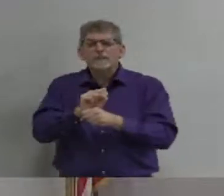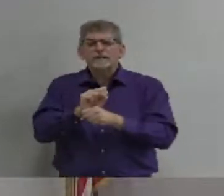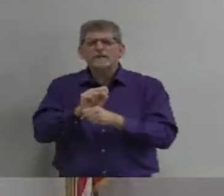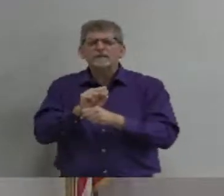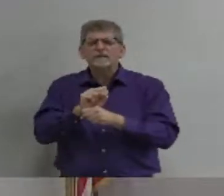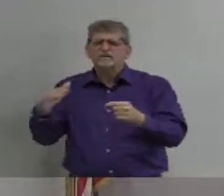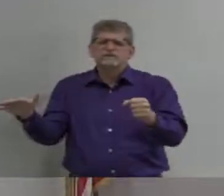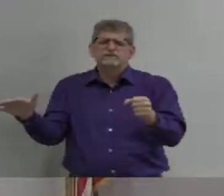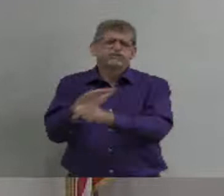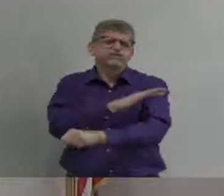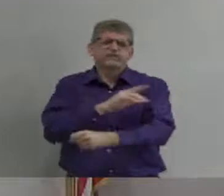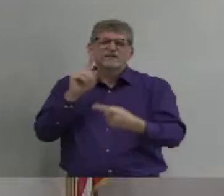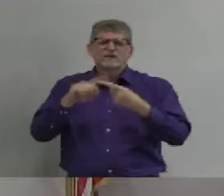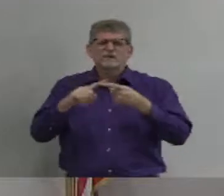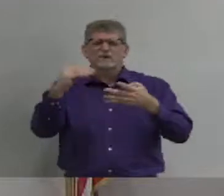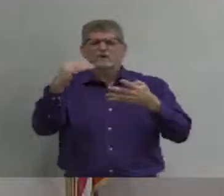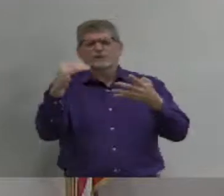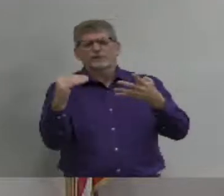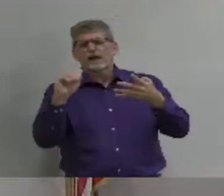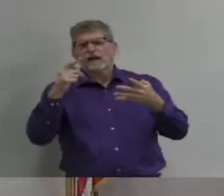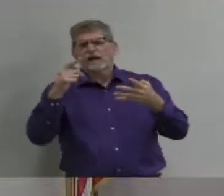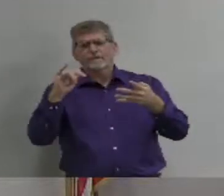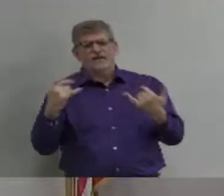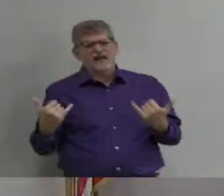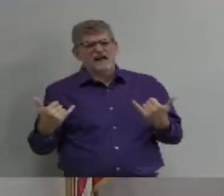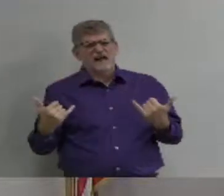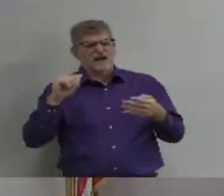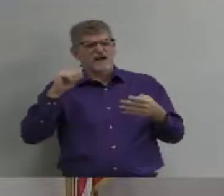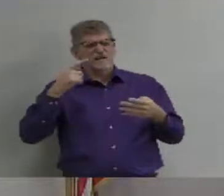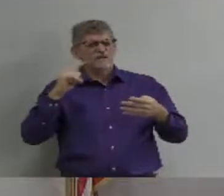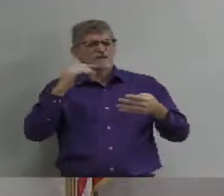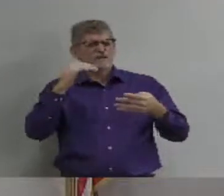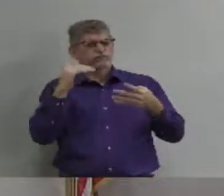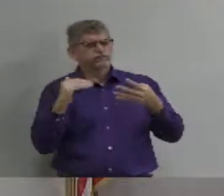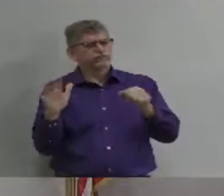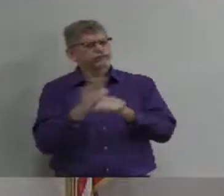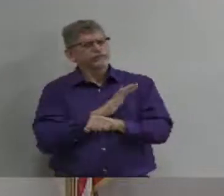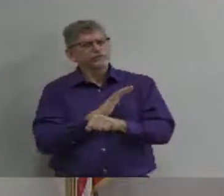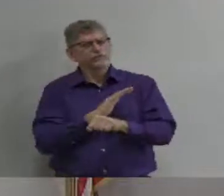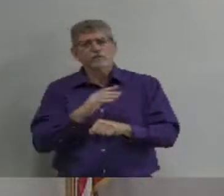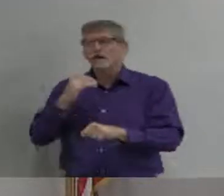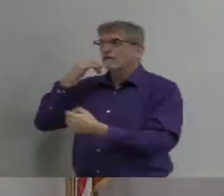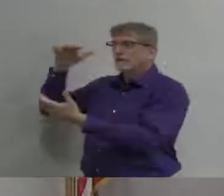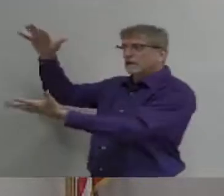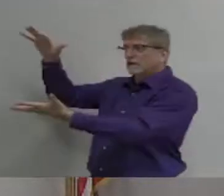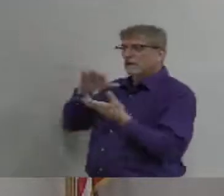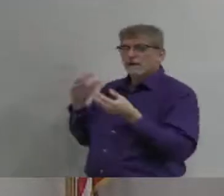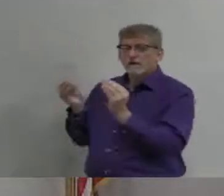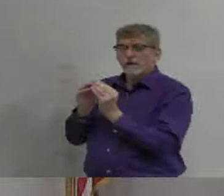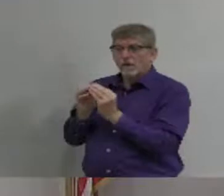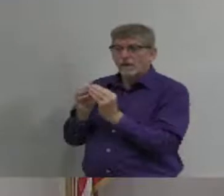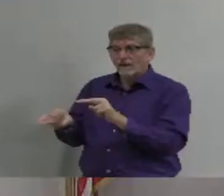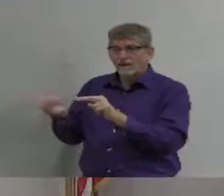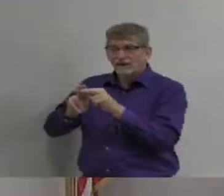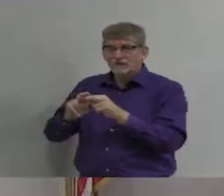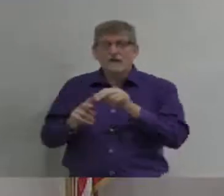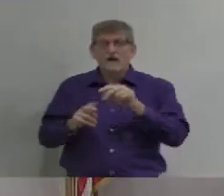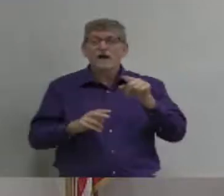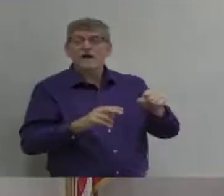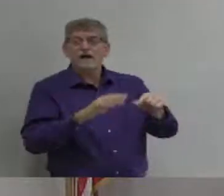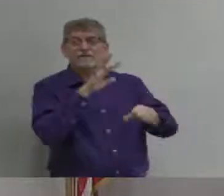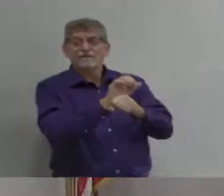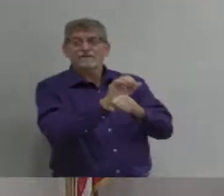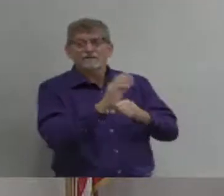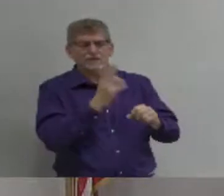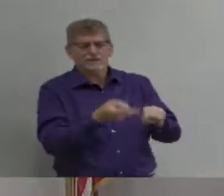of a wait. Again, as the vaccine supply increases, more appointment slots will become available, and we hope that the